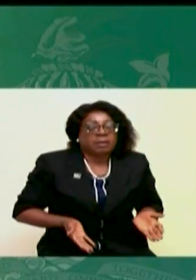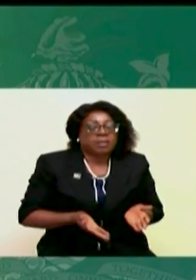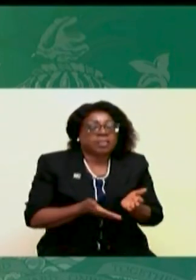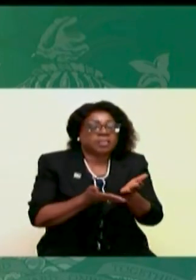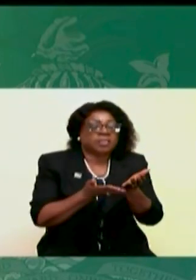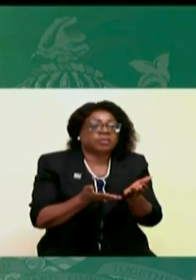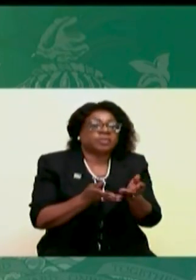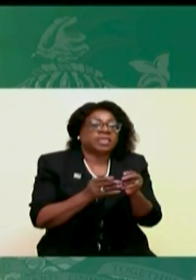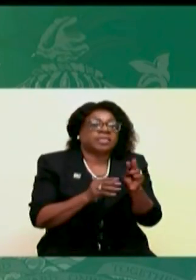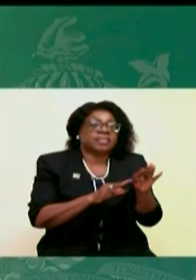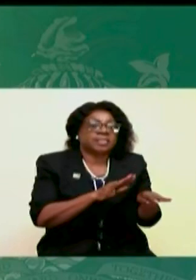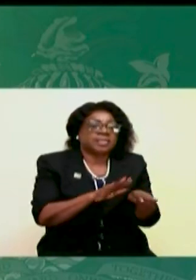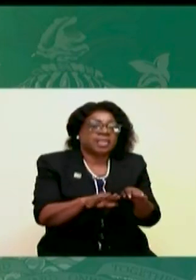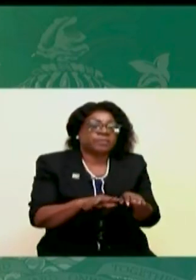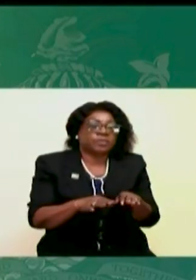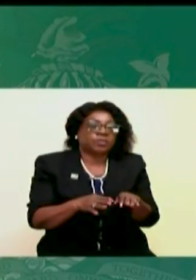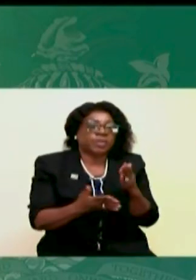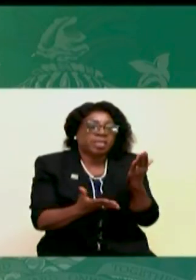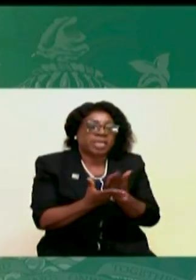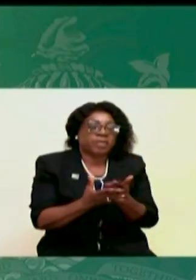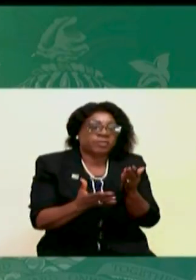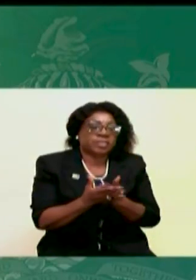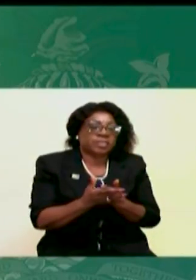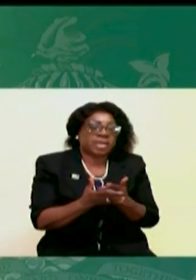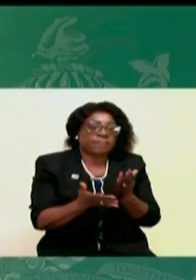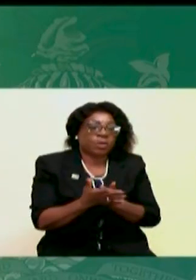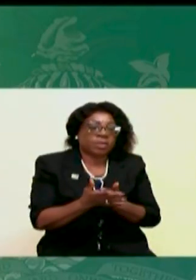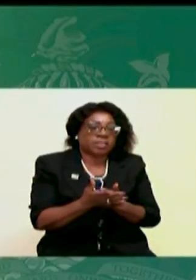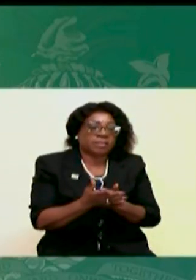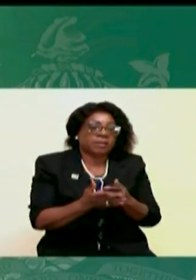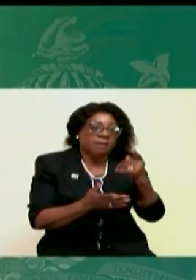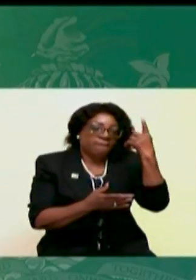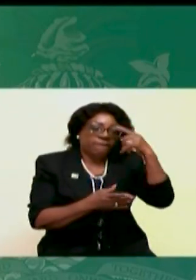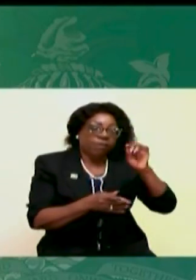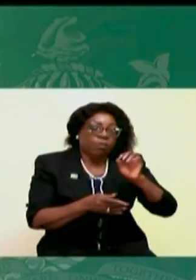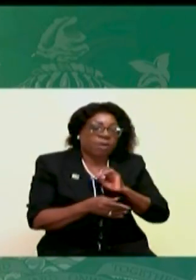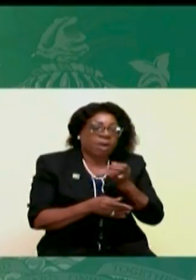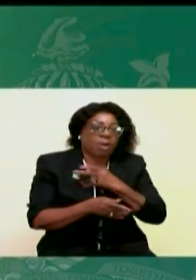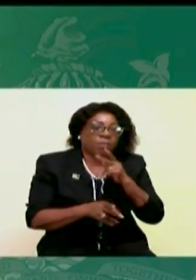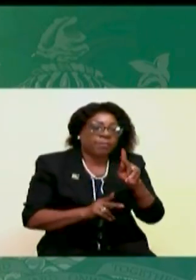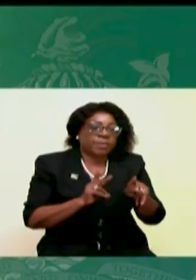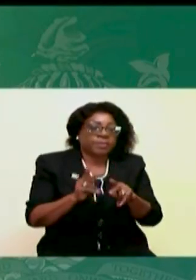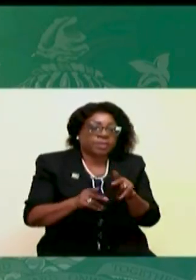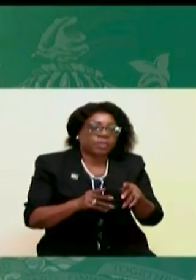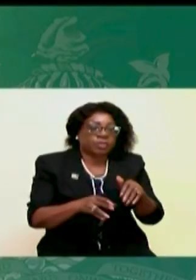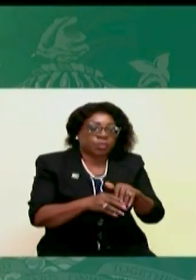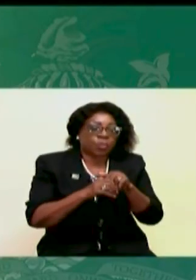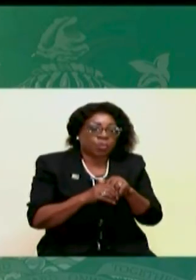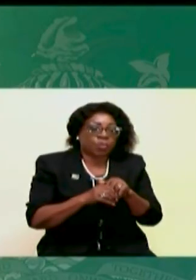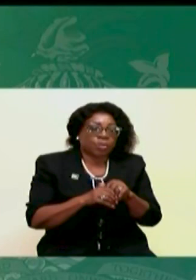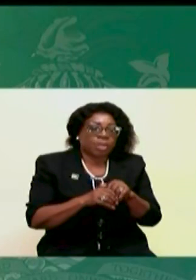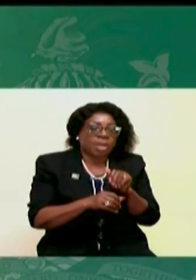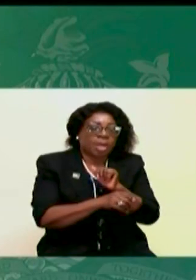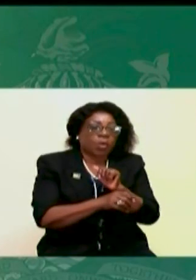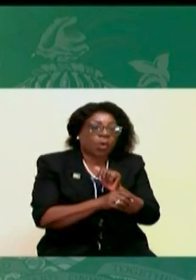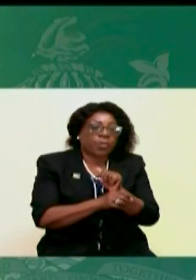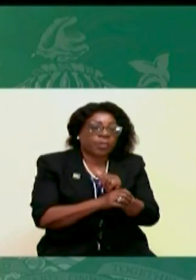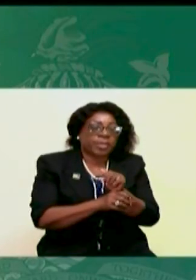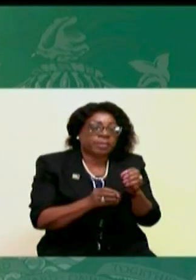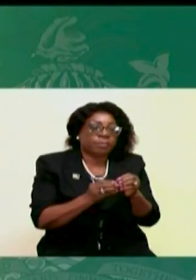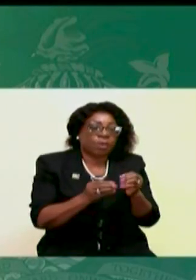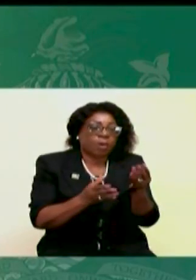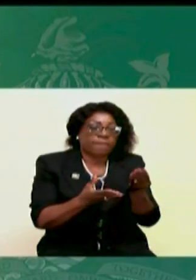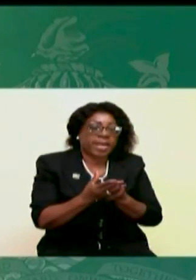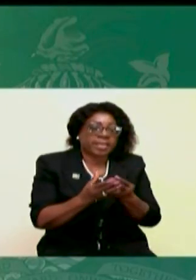to remove hindrances and blockages for our people to own and operate more banks. If we must